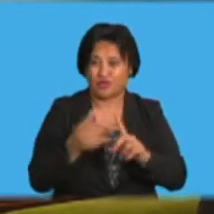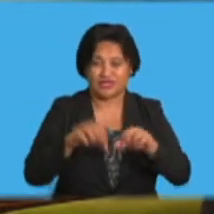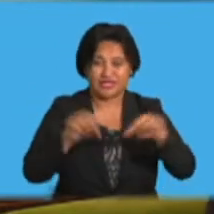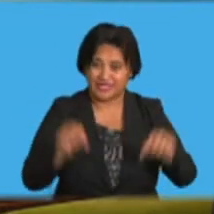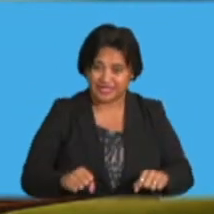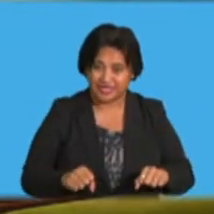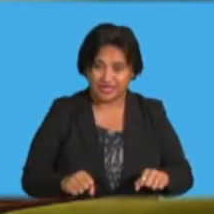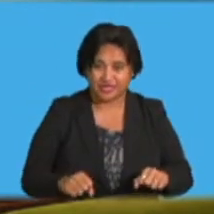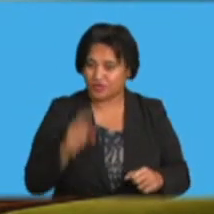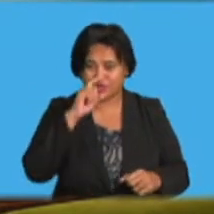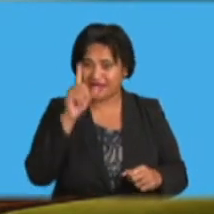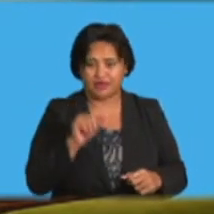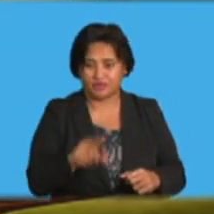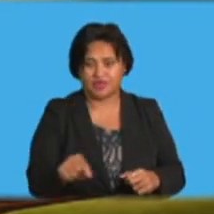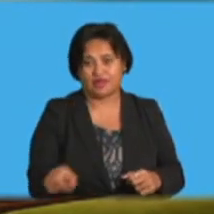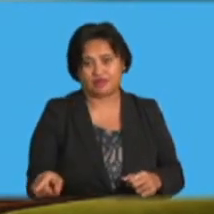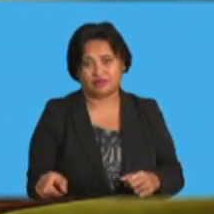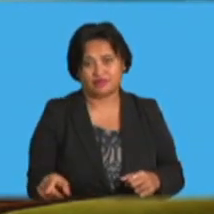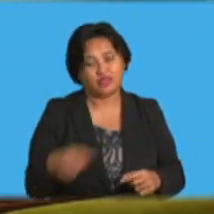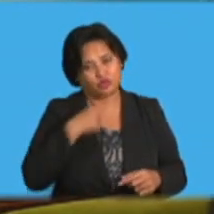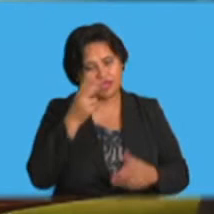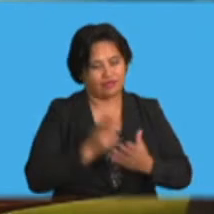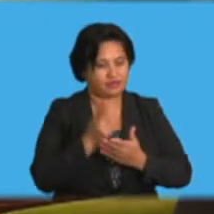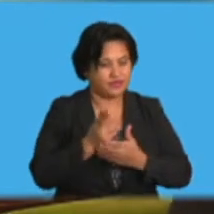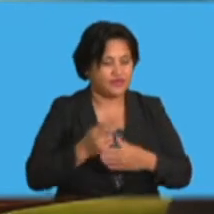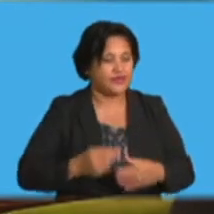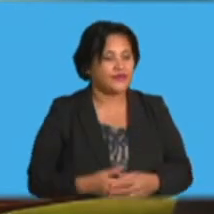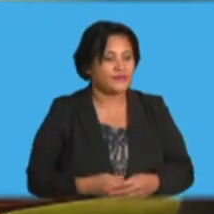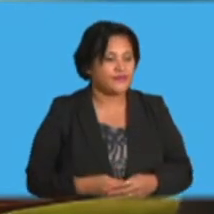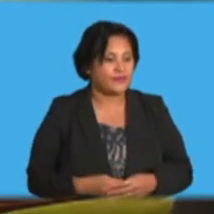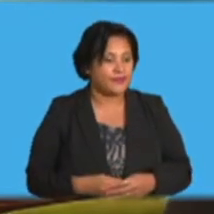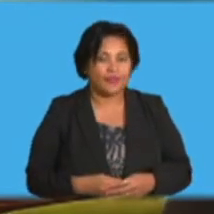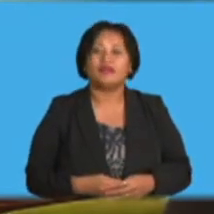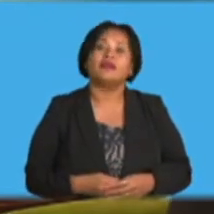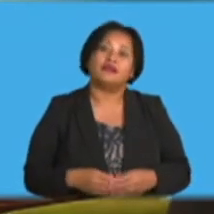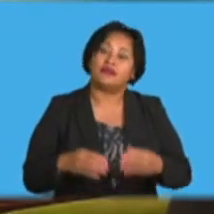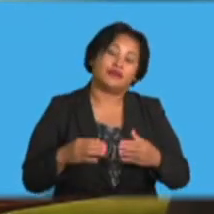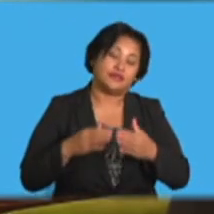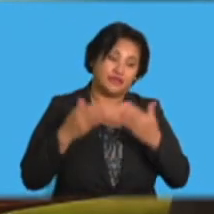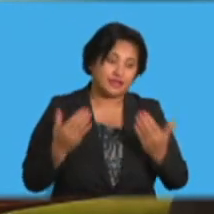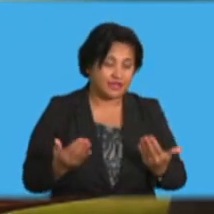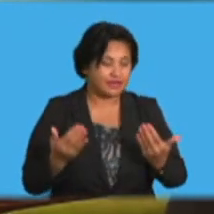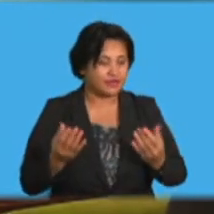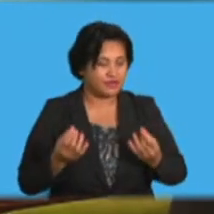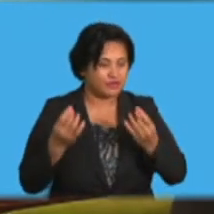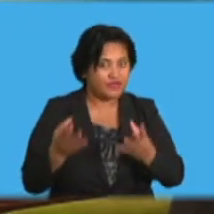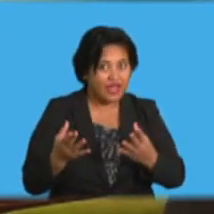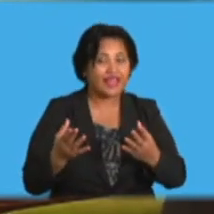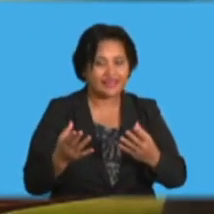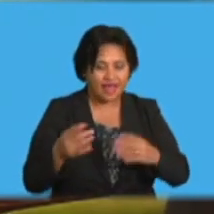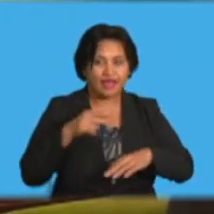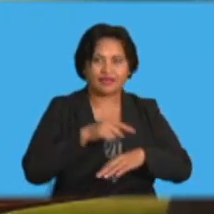cannot afford to have that happening, Madam Speaker. Madam Speaker, we are now, however, going to provide an amnesty